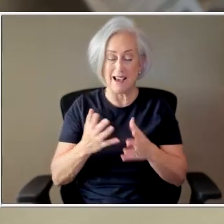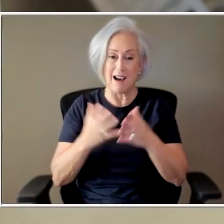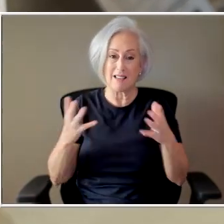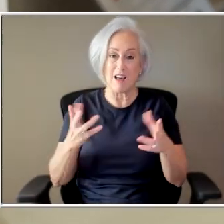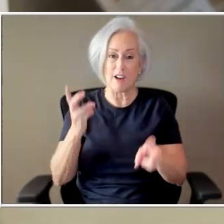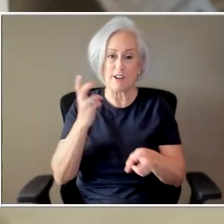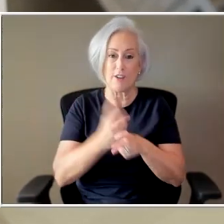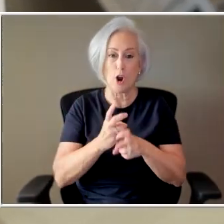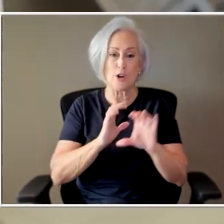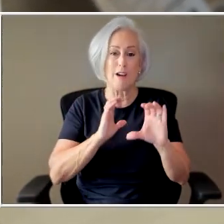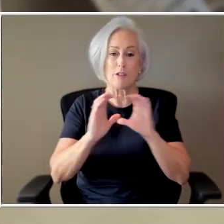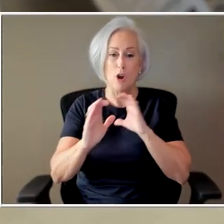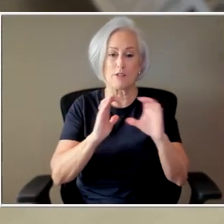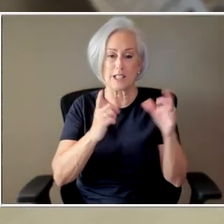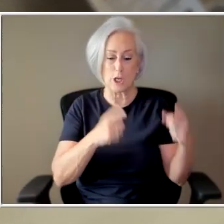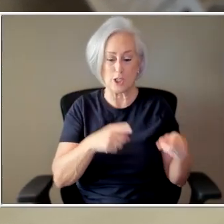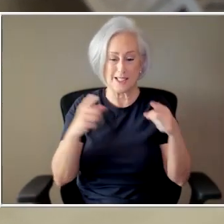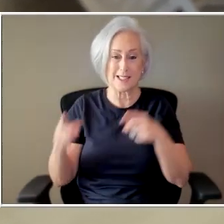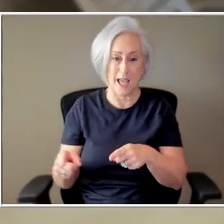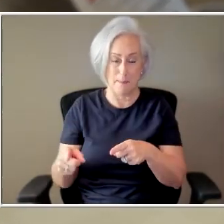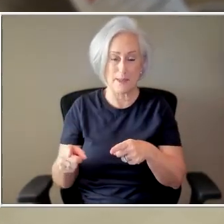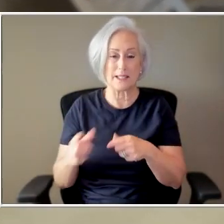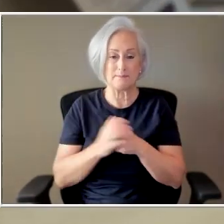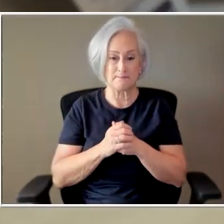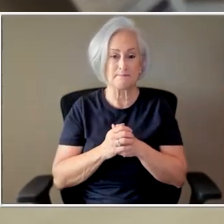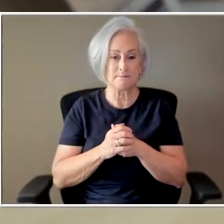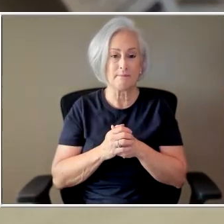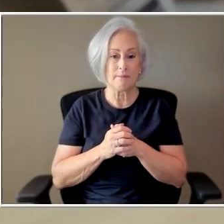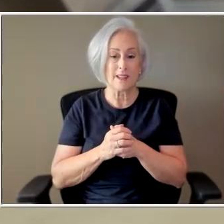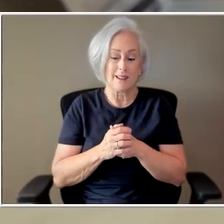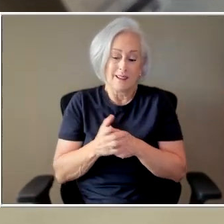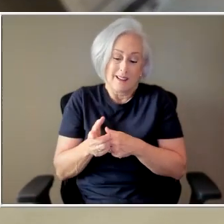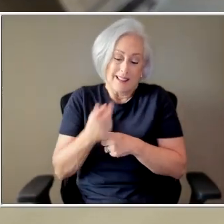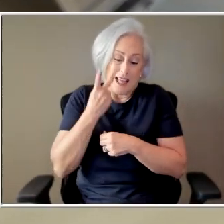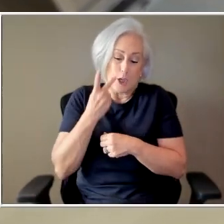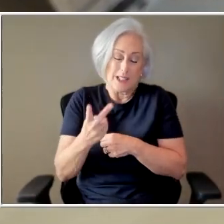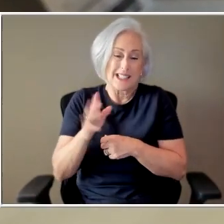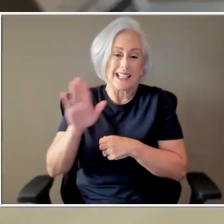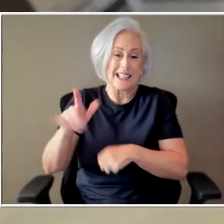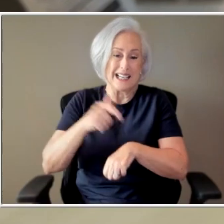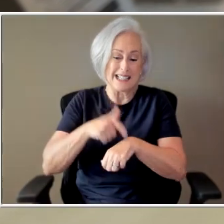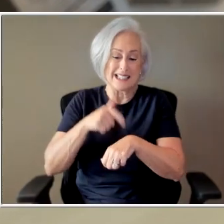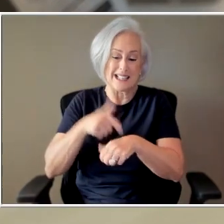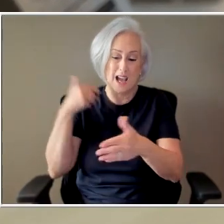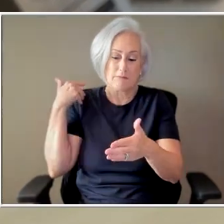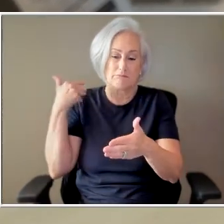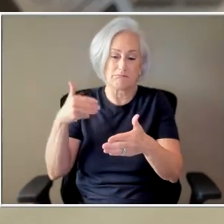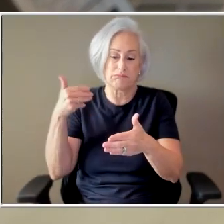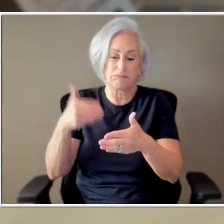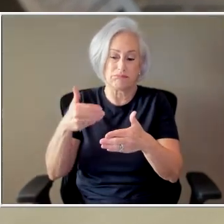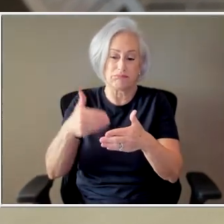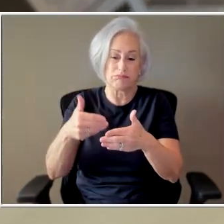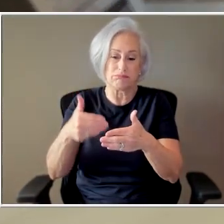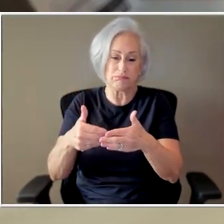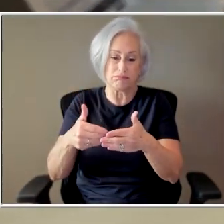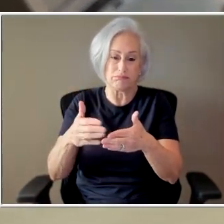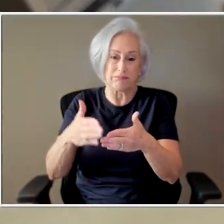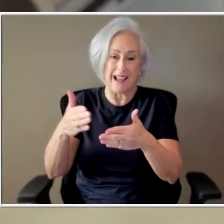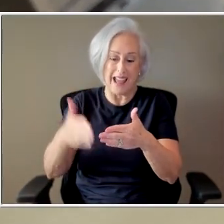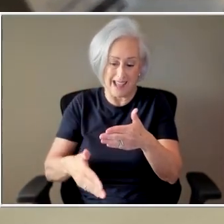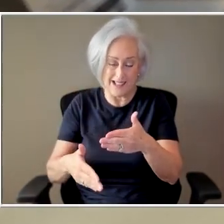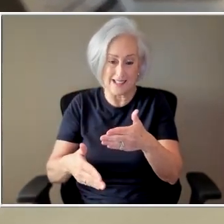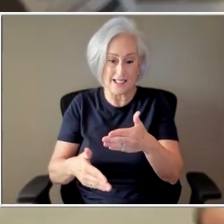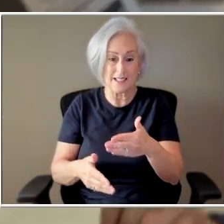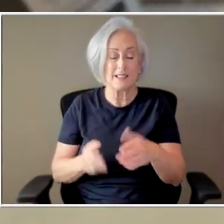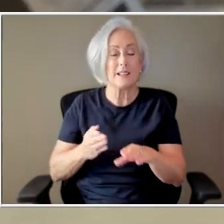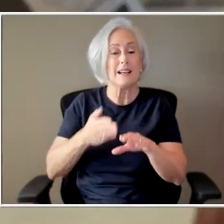had, and just kind of as they could see as time was nearing end. And it was after a palliative care conversation that